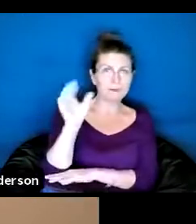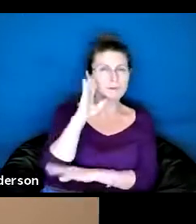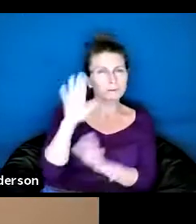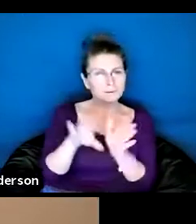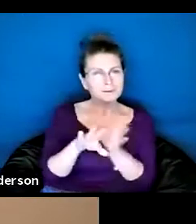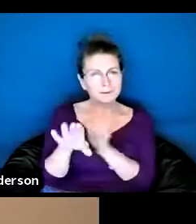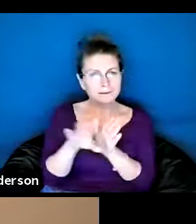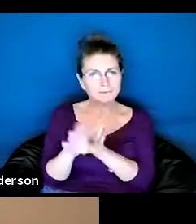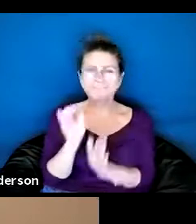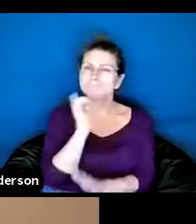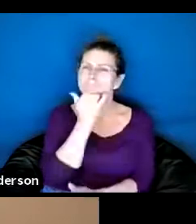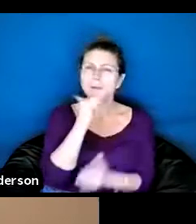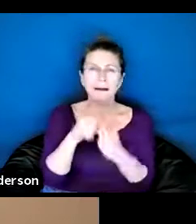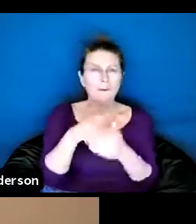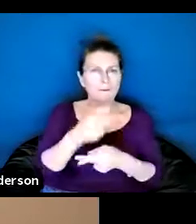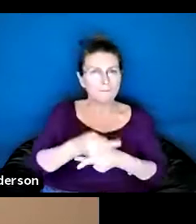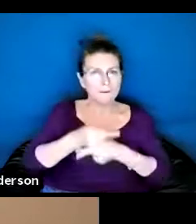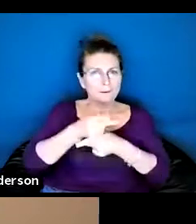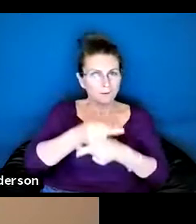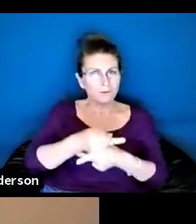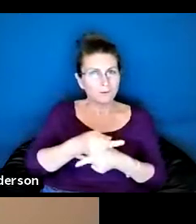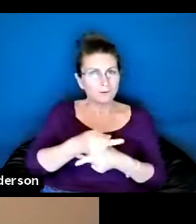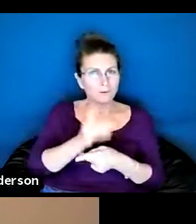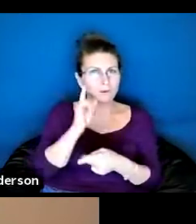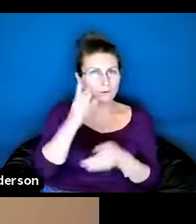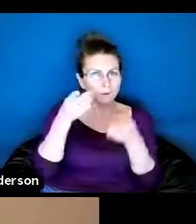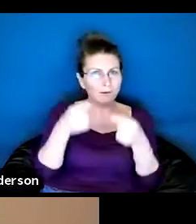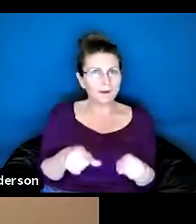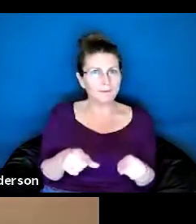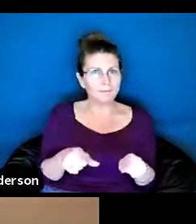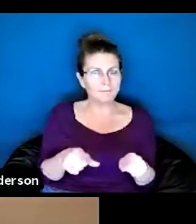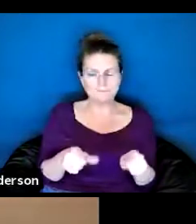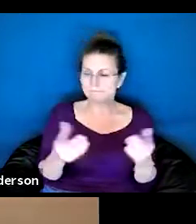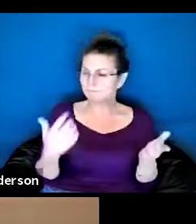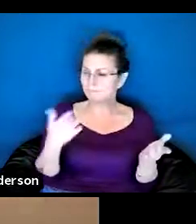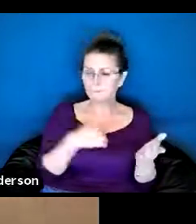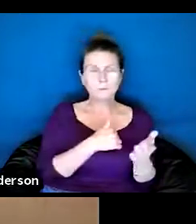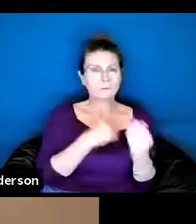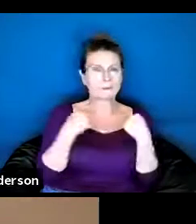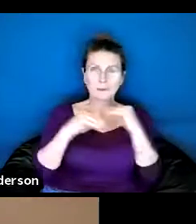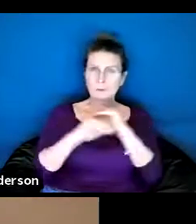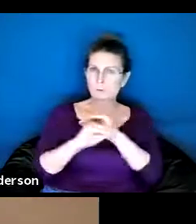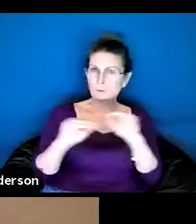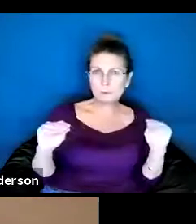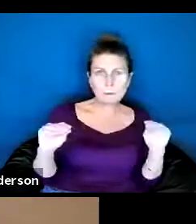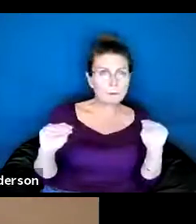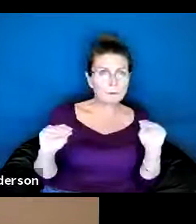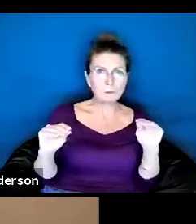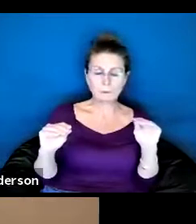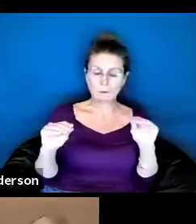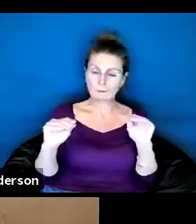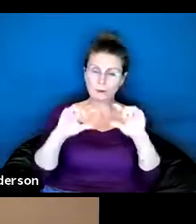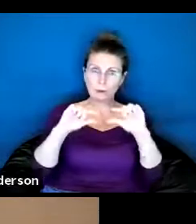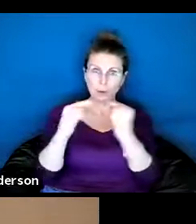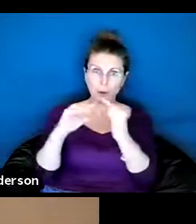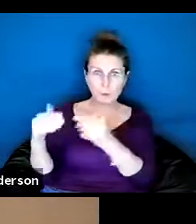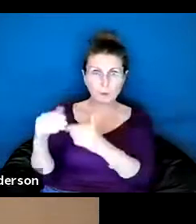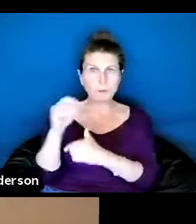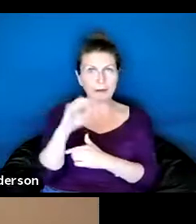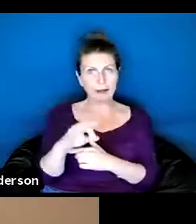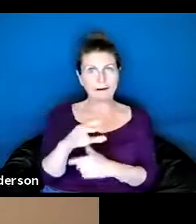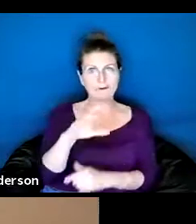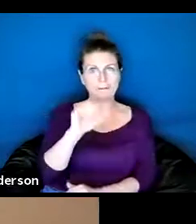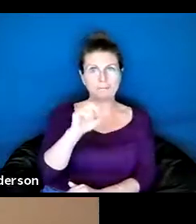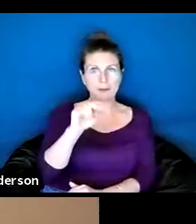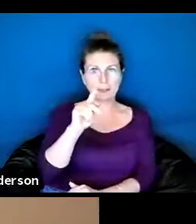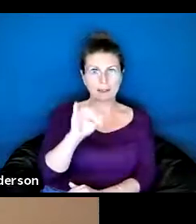we look after them. And we haven't had any new classes of antibiotics come into routine clinical use